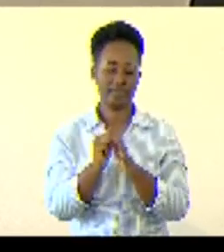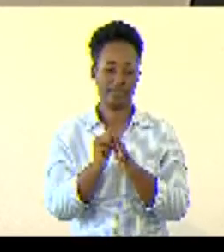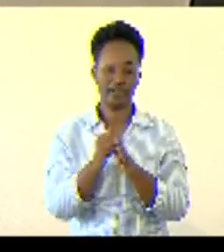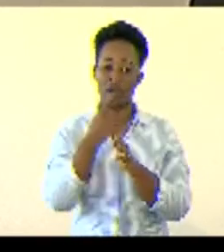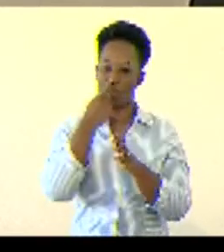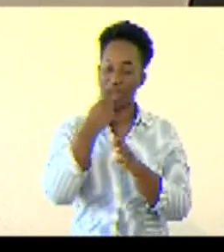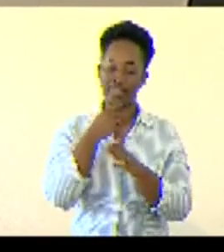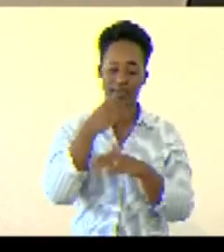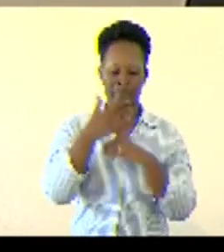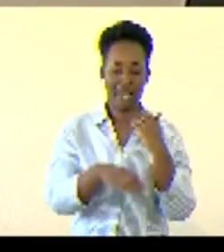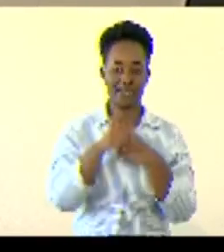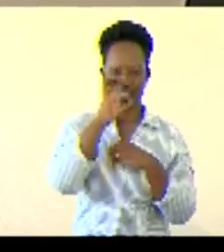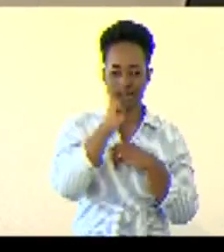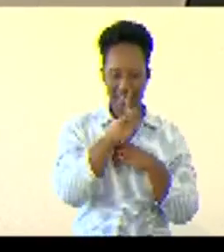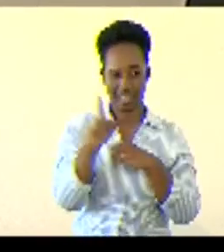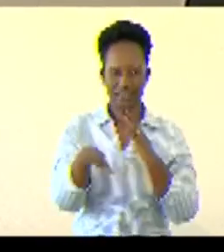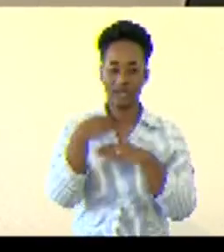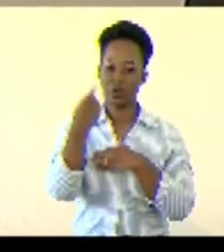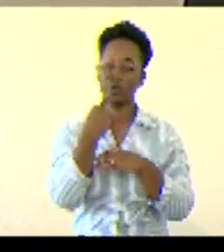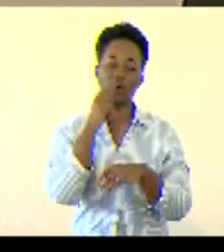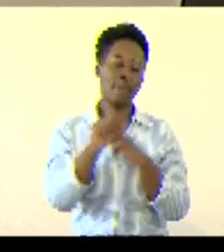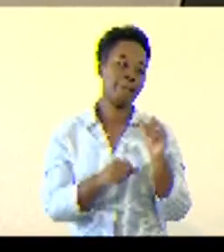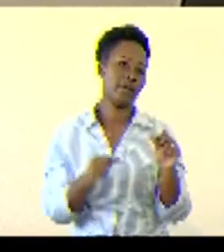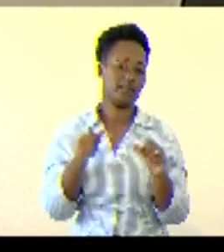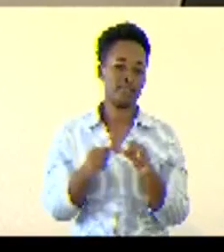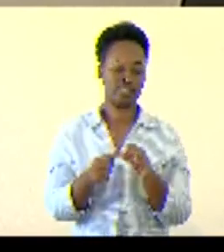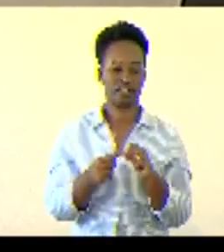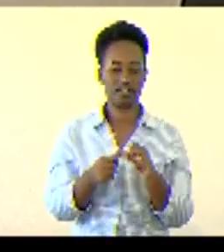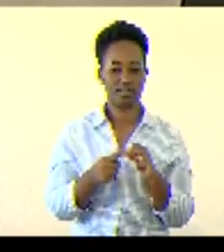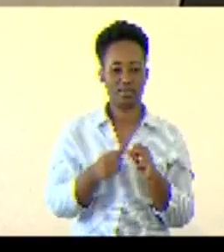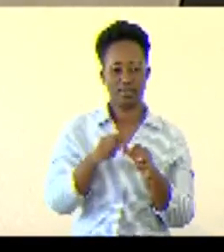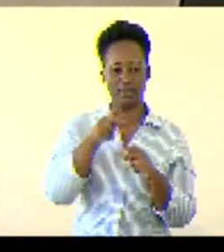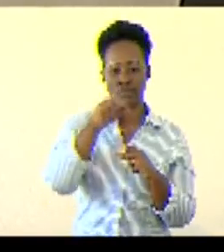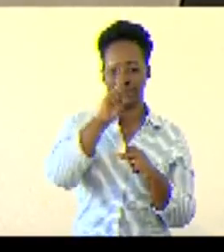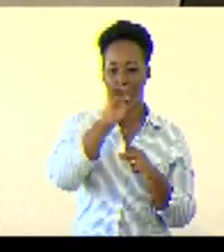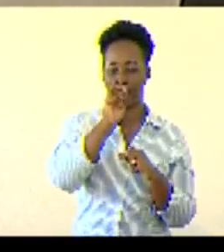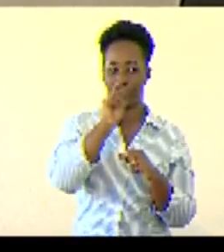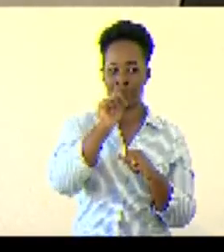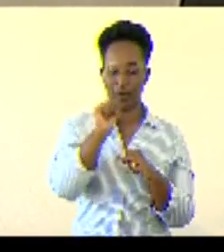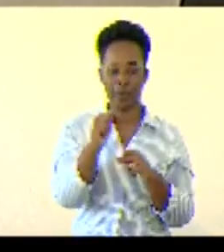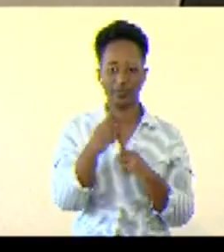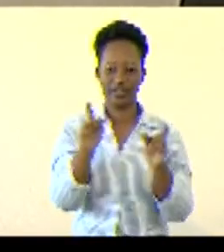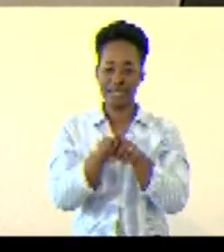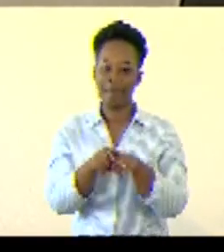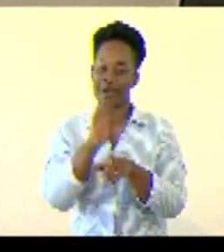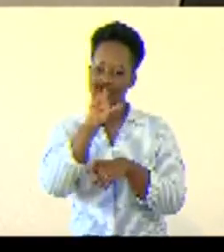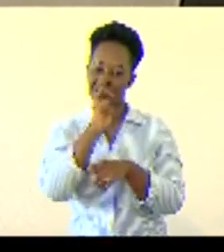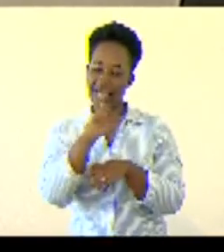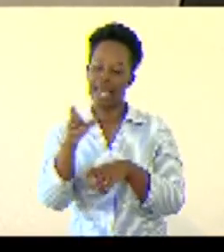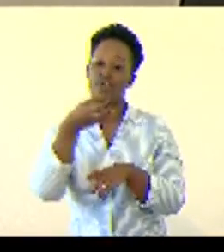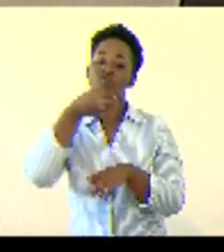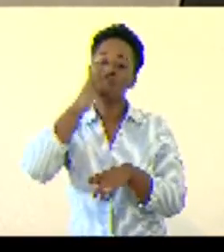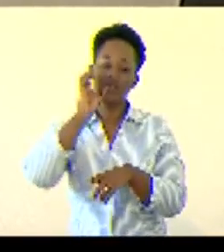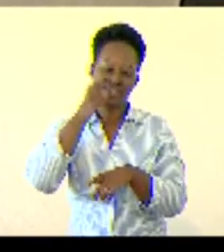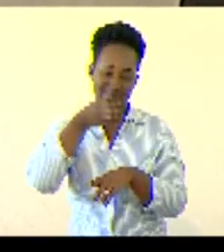blood cells. Then we talked about pinocytosis, cell drinking of